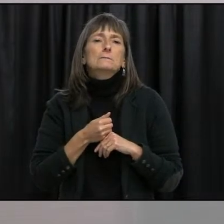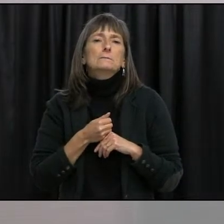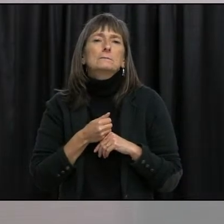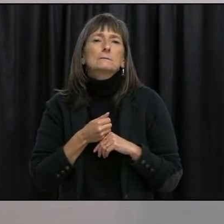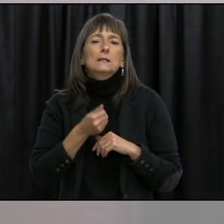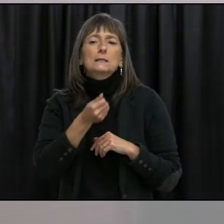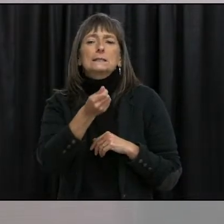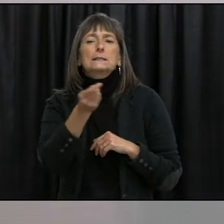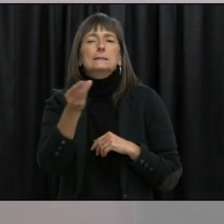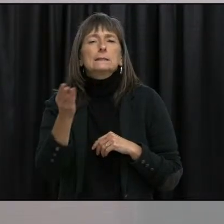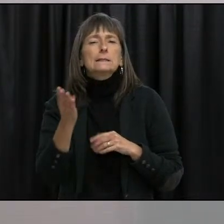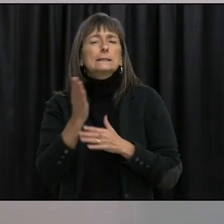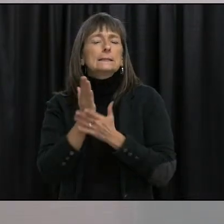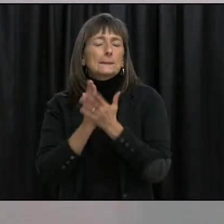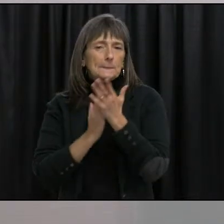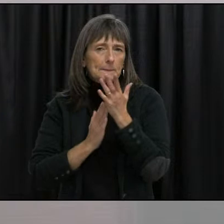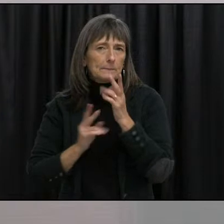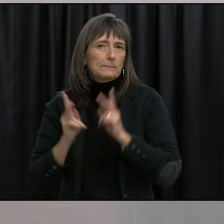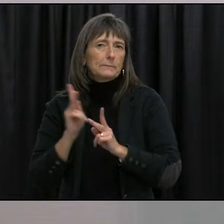of people who cannot